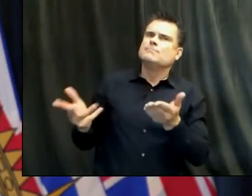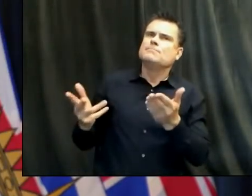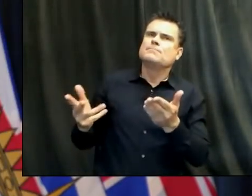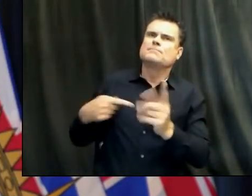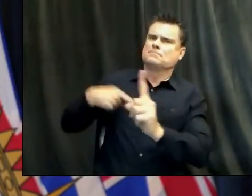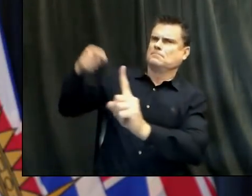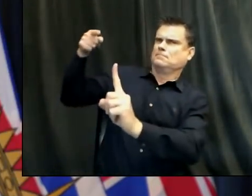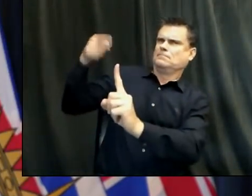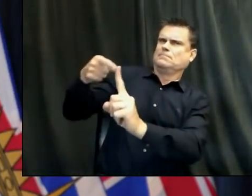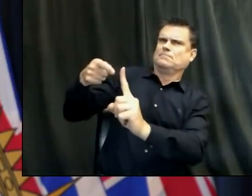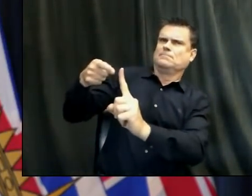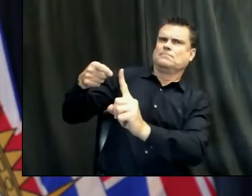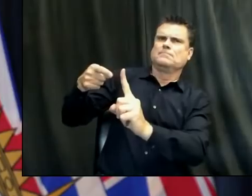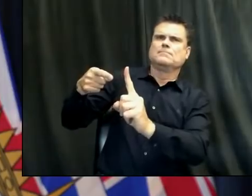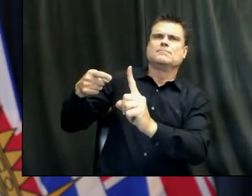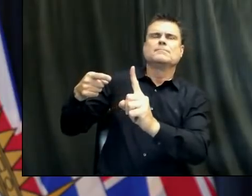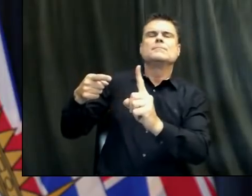that